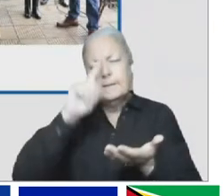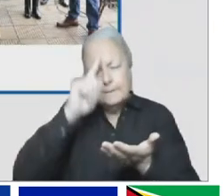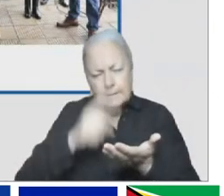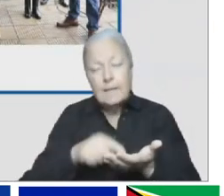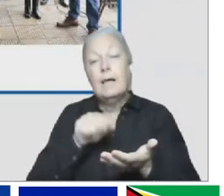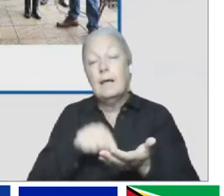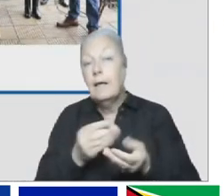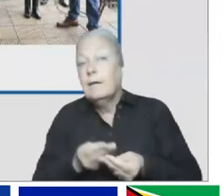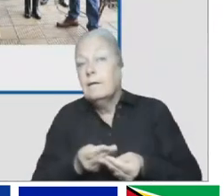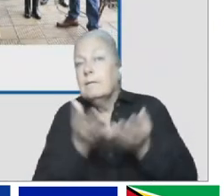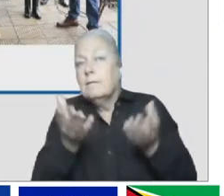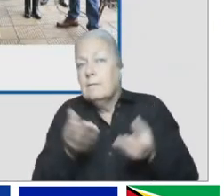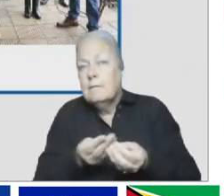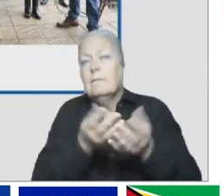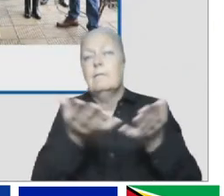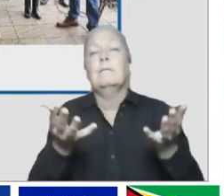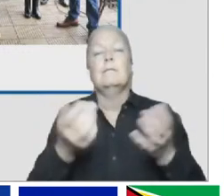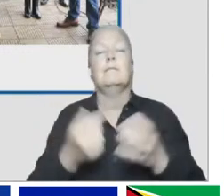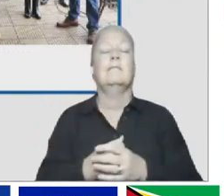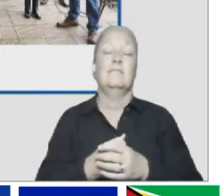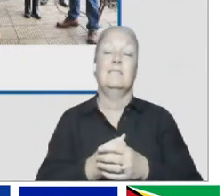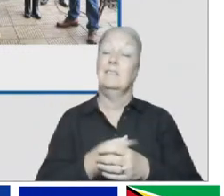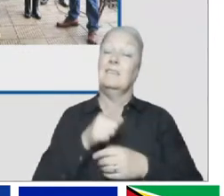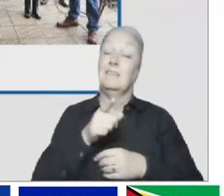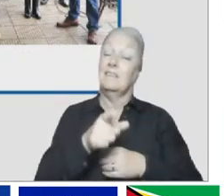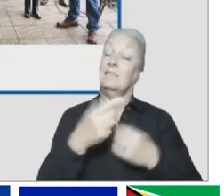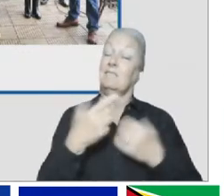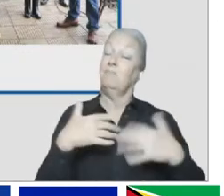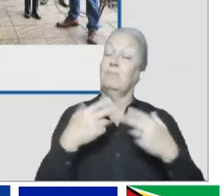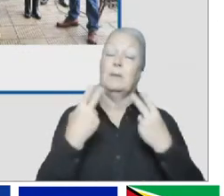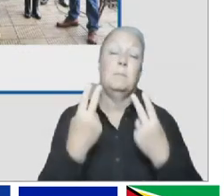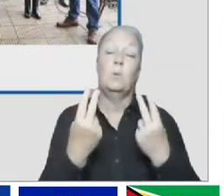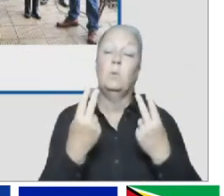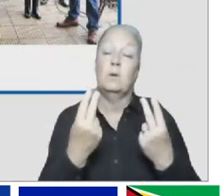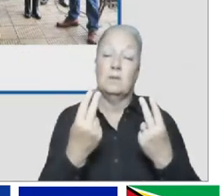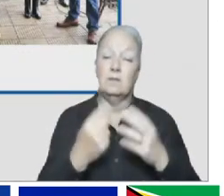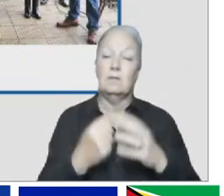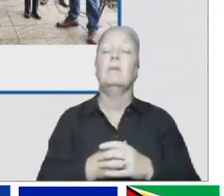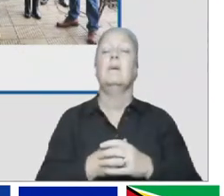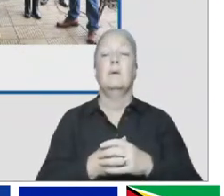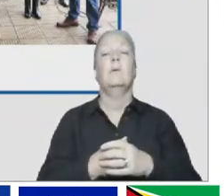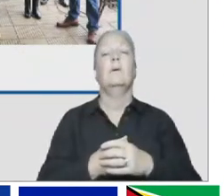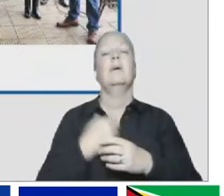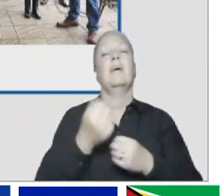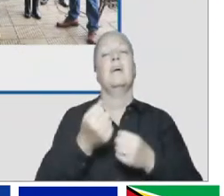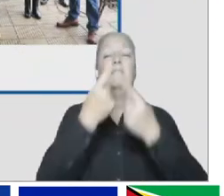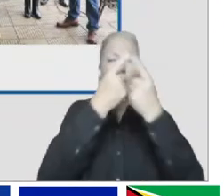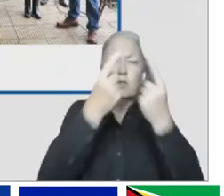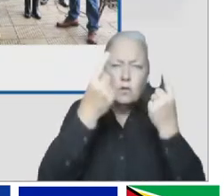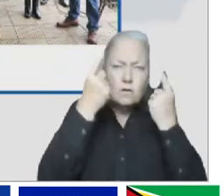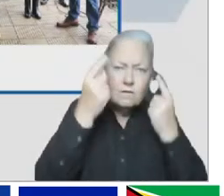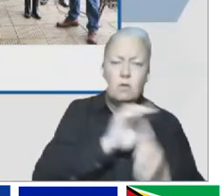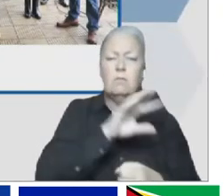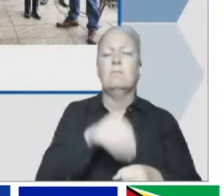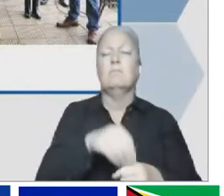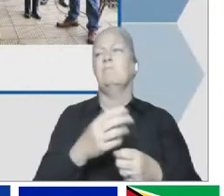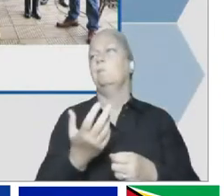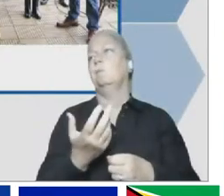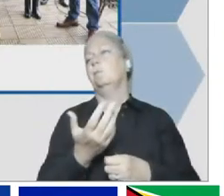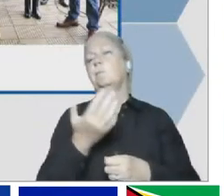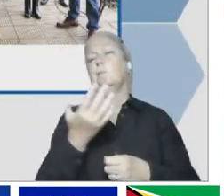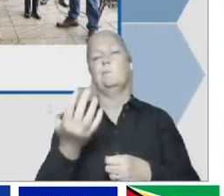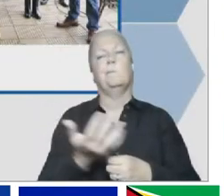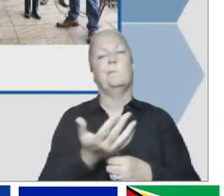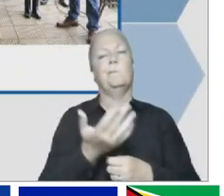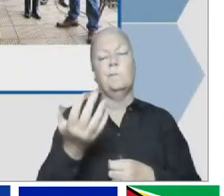also very important through different players, universities, and civil